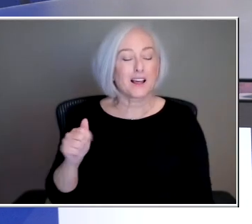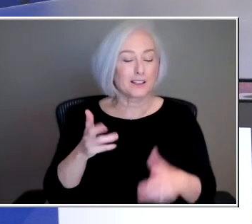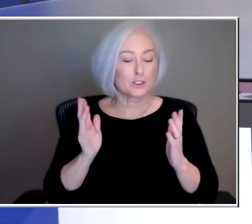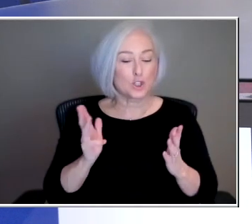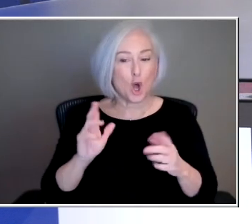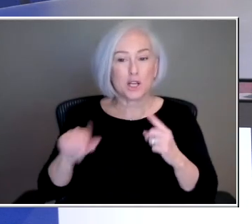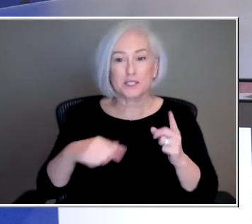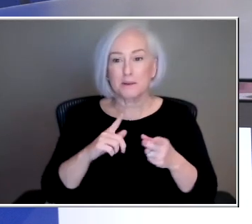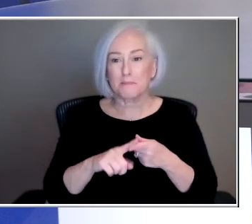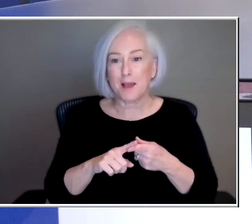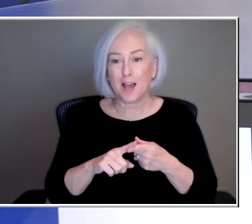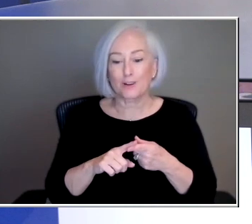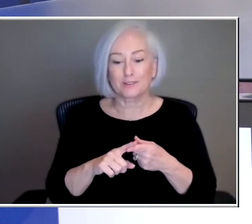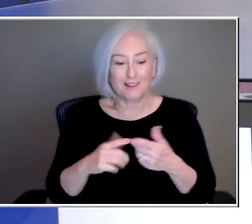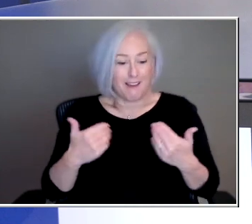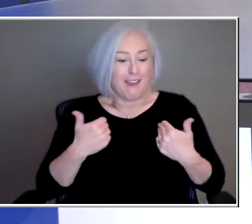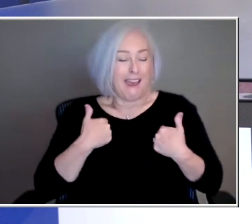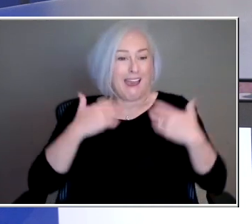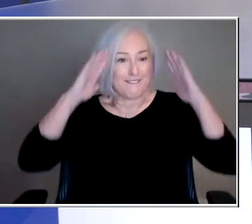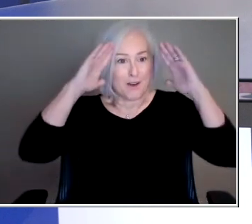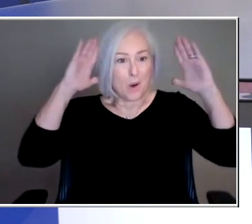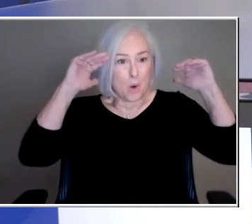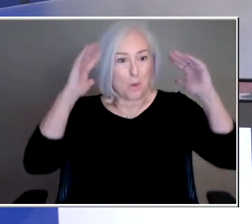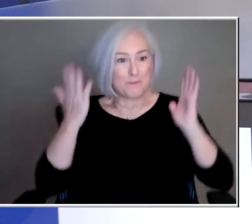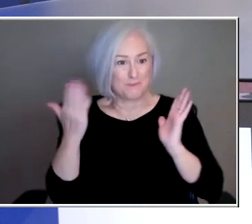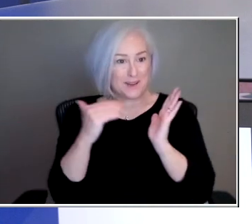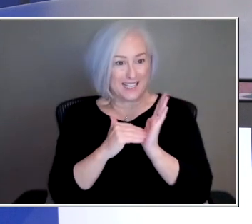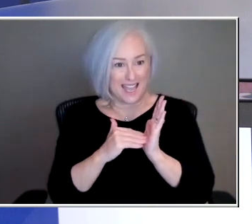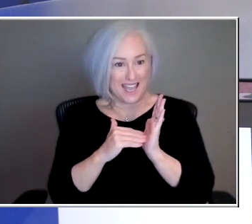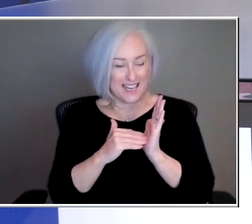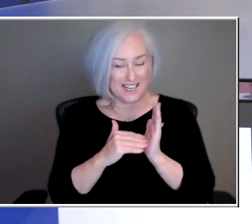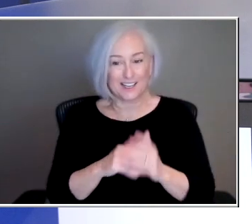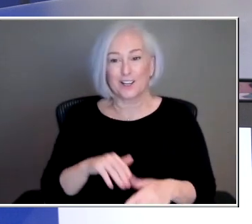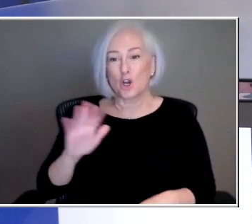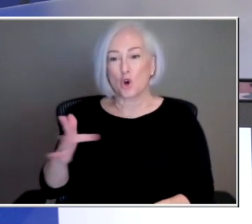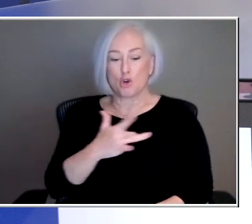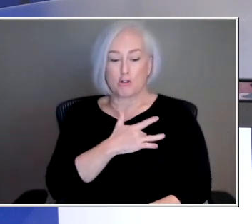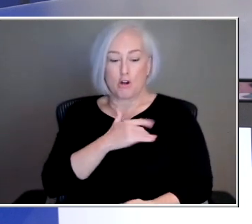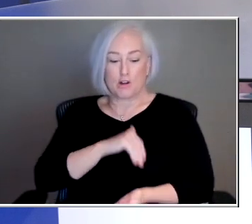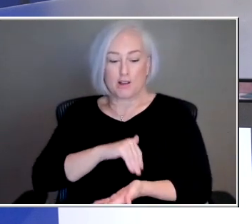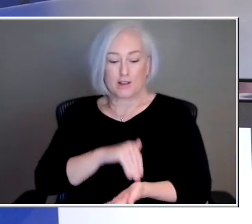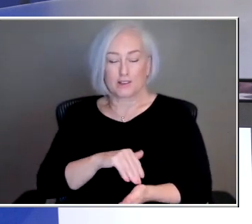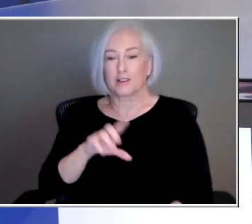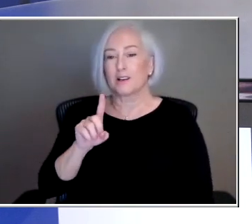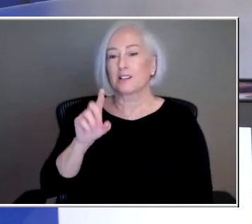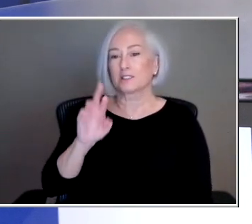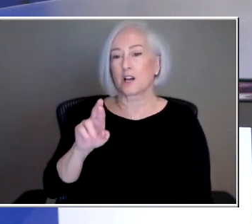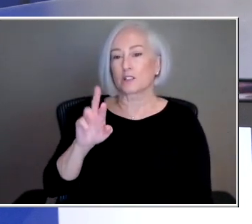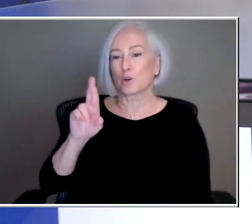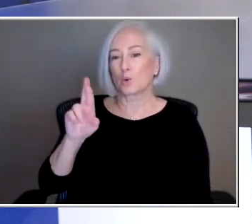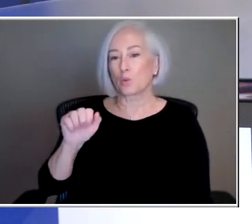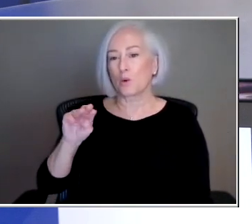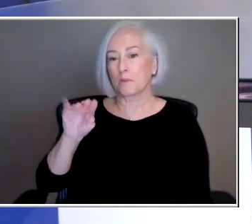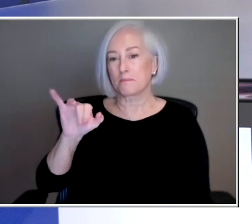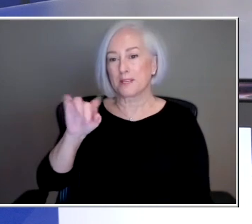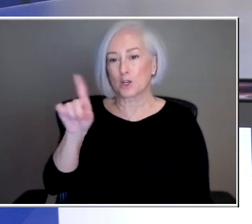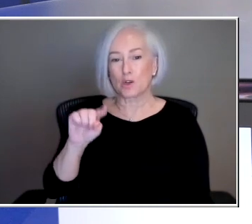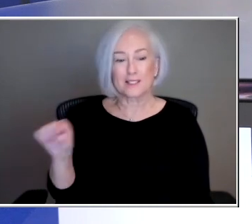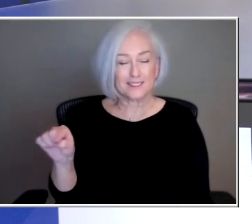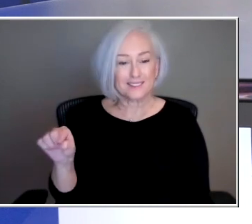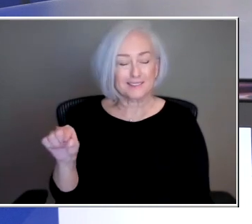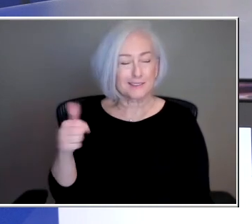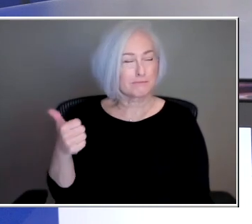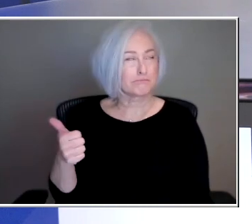given hope by coming here. And she mentioned her cardiologist, Dr. Rigo Ramirez, who's phenomenal. She's in great hands. With the beta